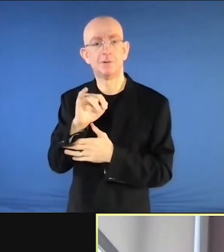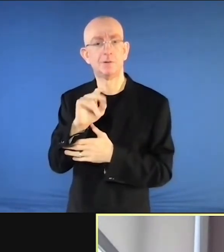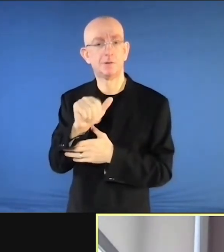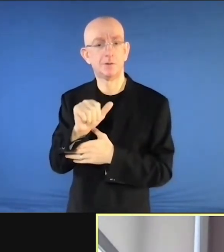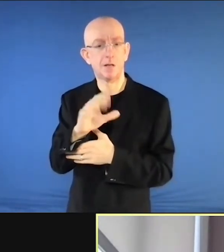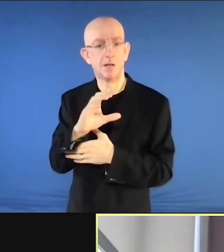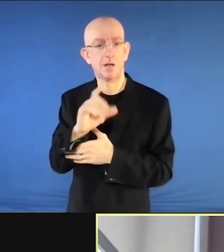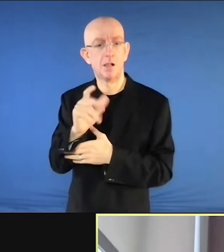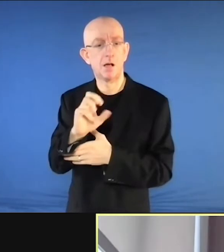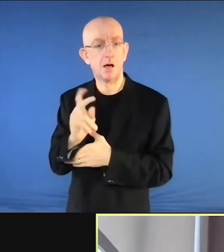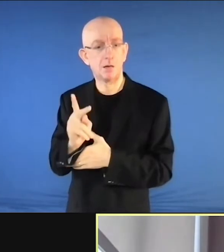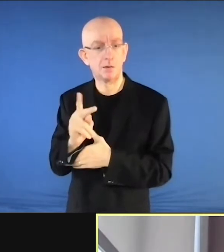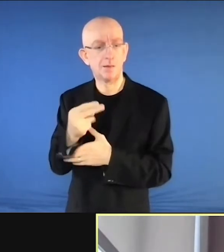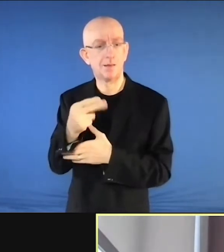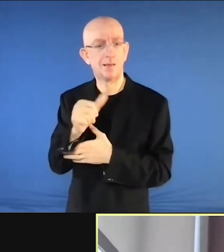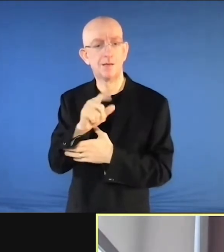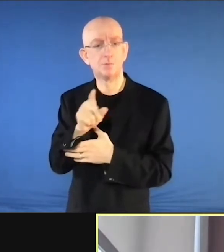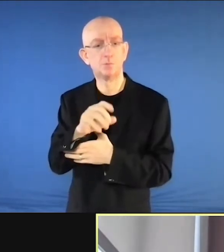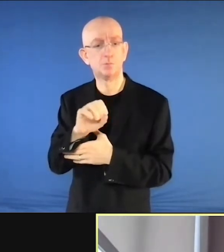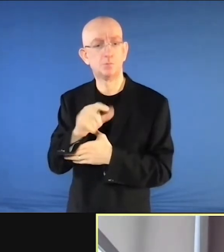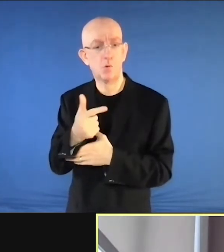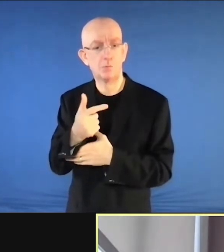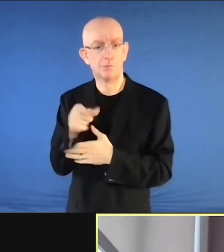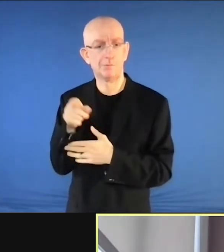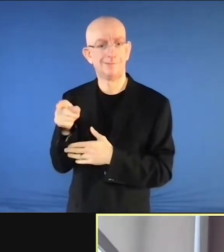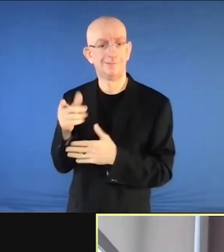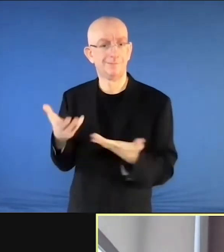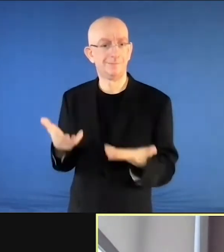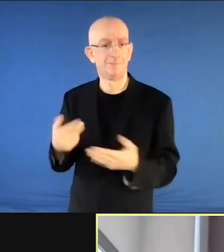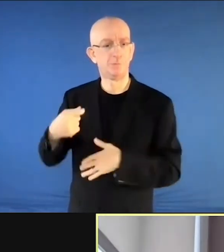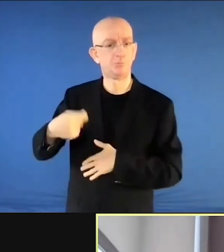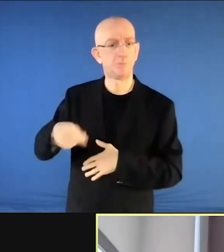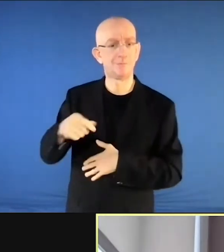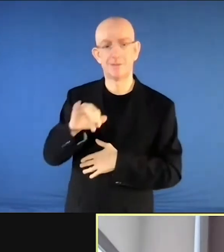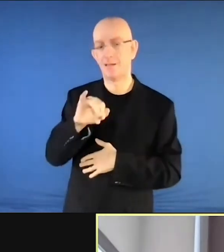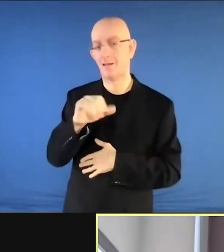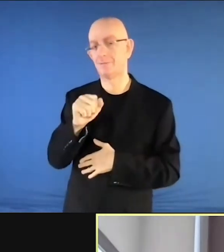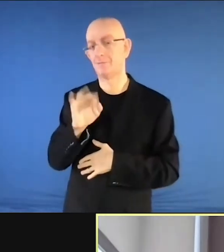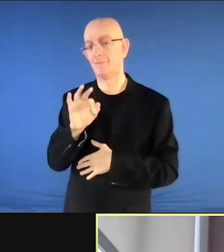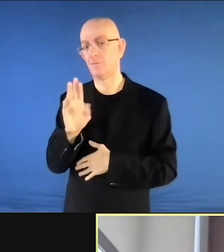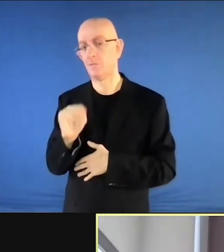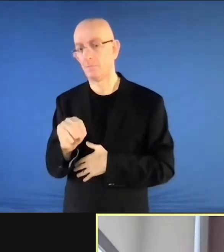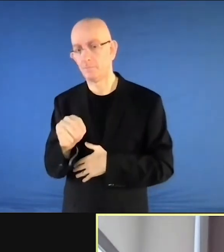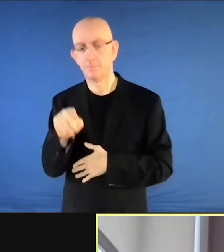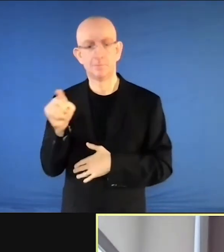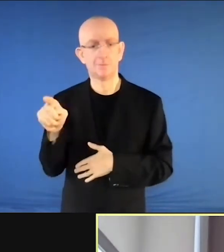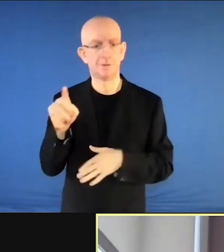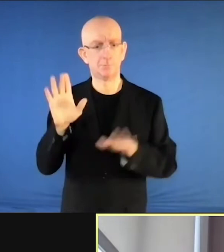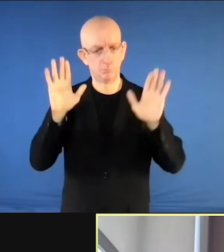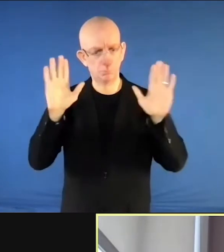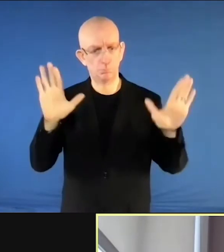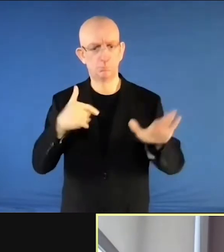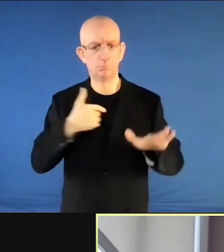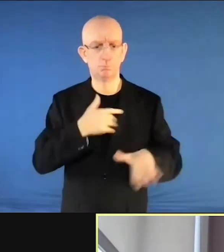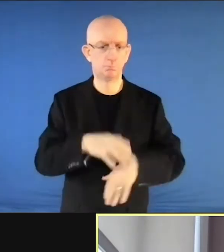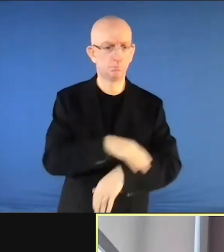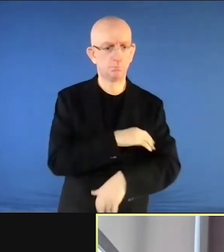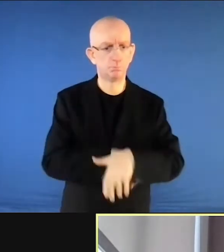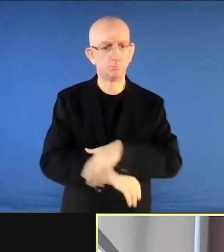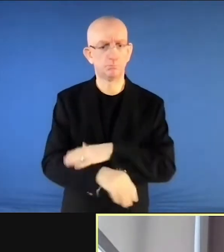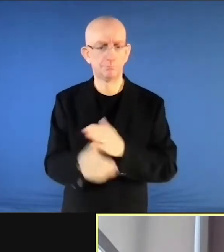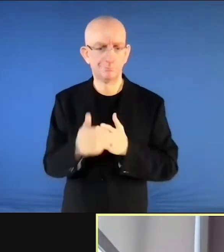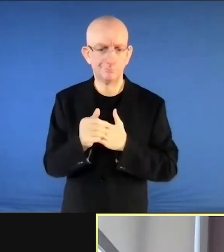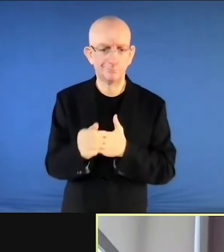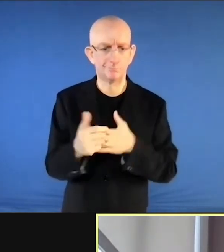with stakeholders was initiated. The consultation was aimed to understand the needs of displaced people, first of